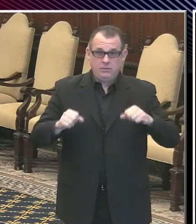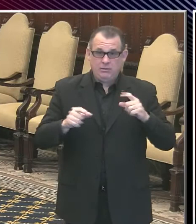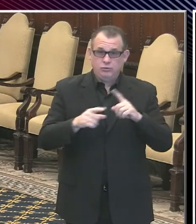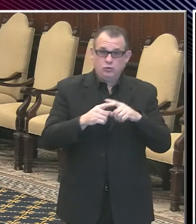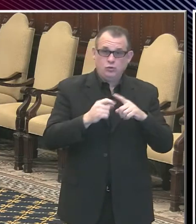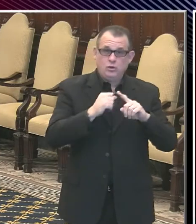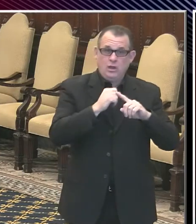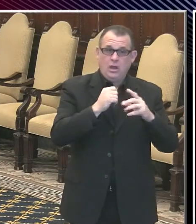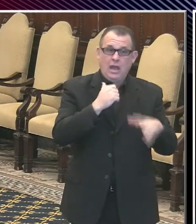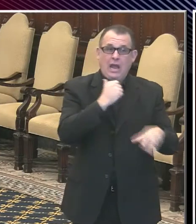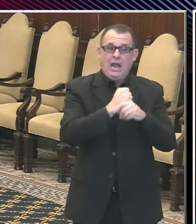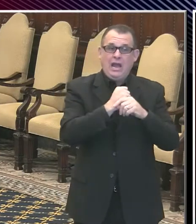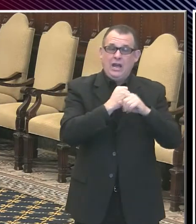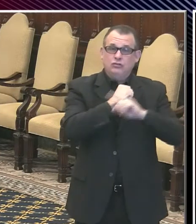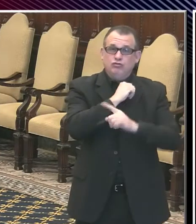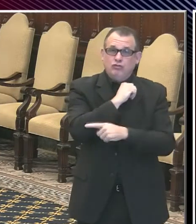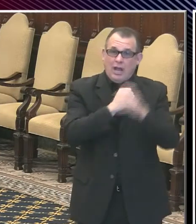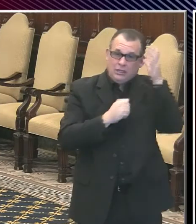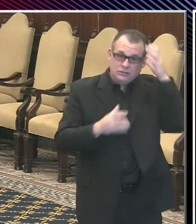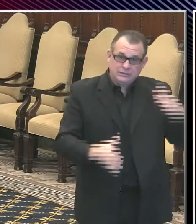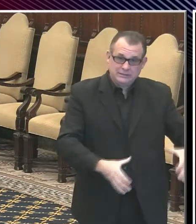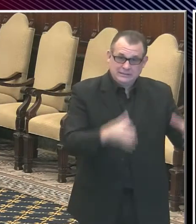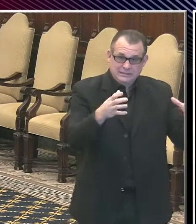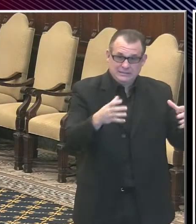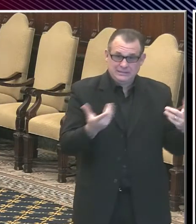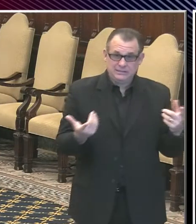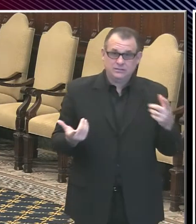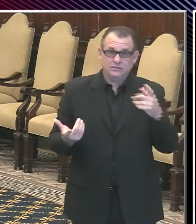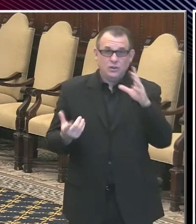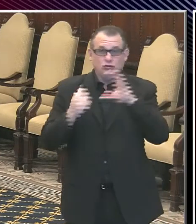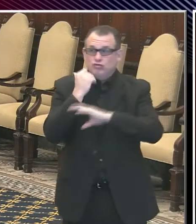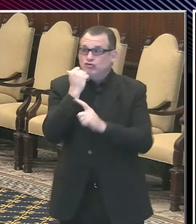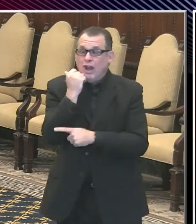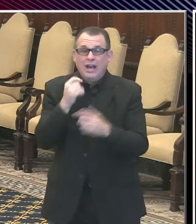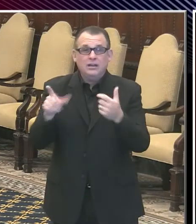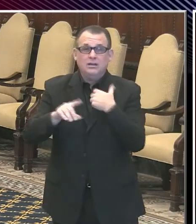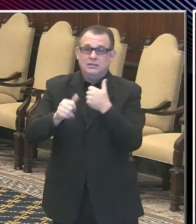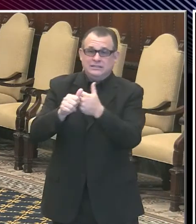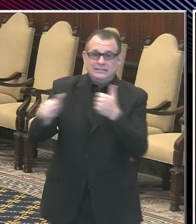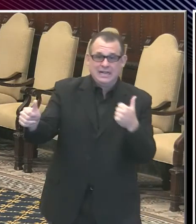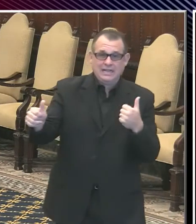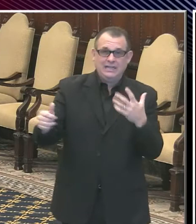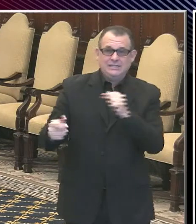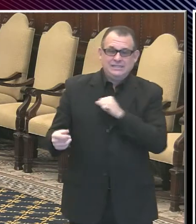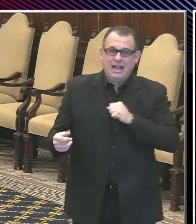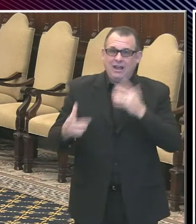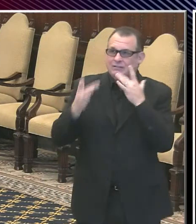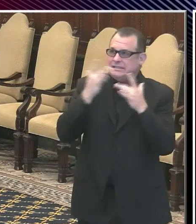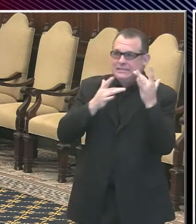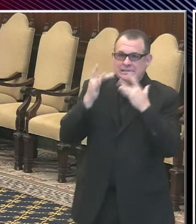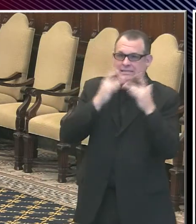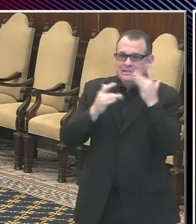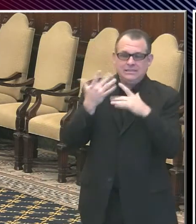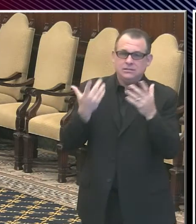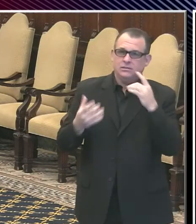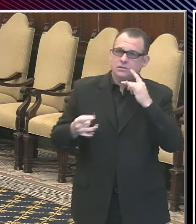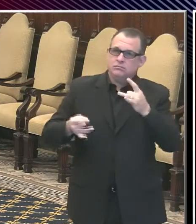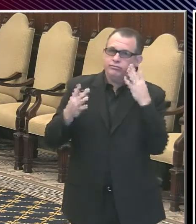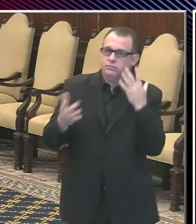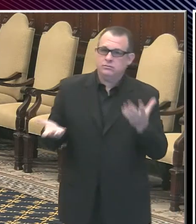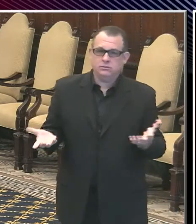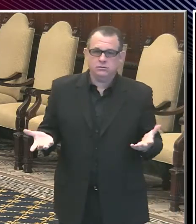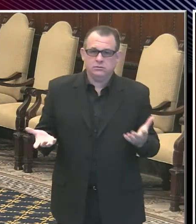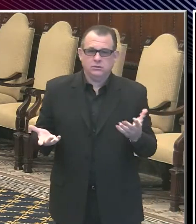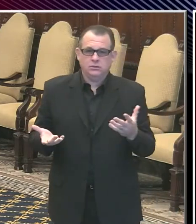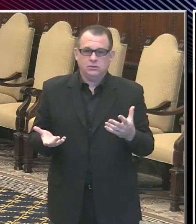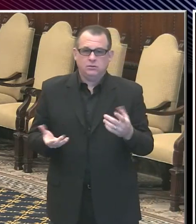you, even, and I'm sorry that the trash is delayed. We have a lot of issues relative to staffing and other things, and our sanitation workers are working as hard as